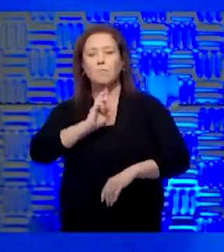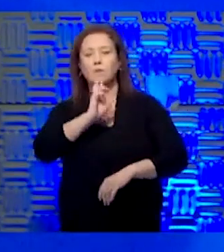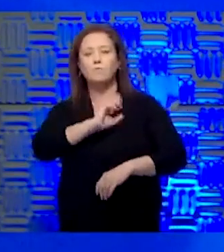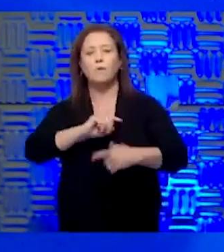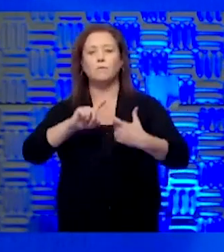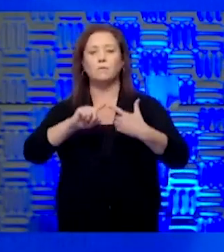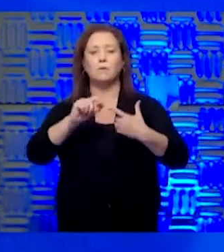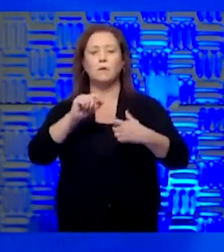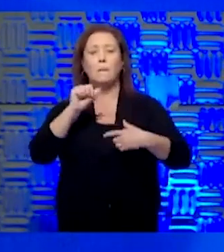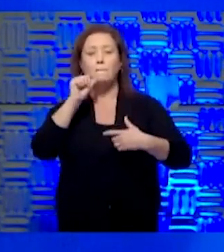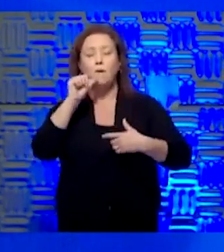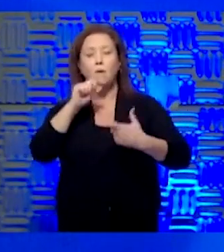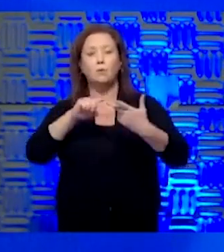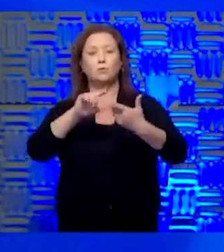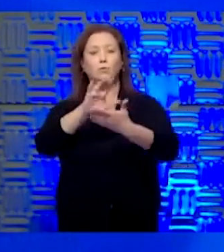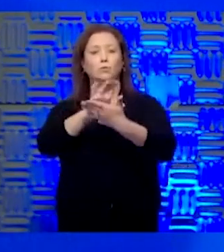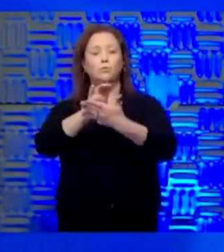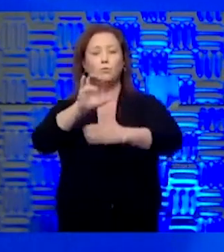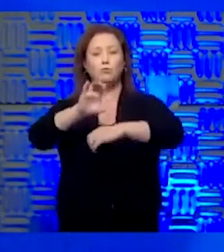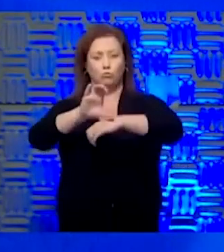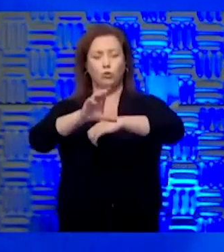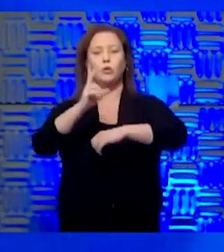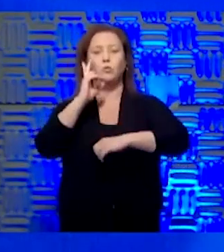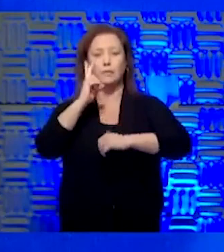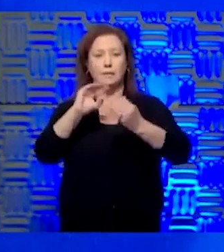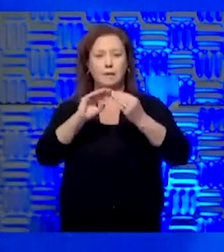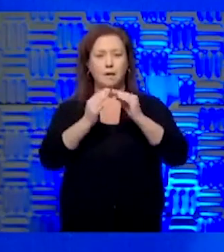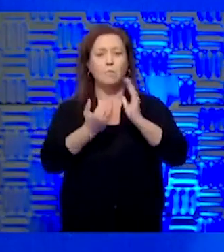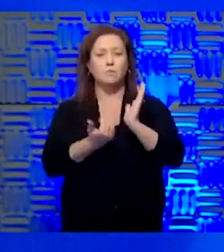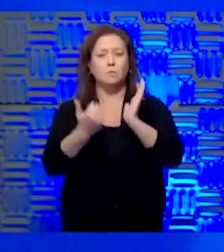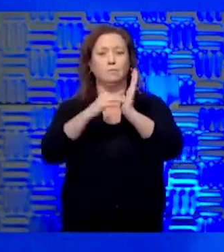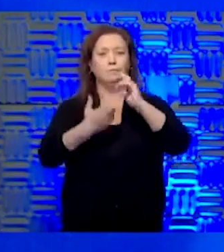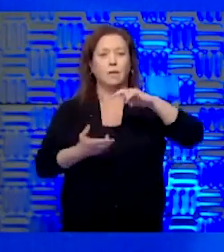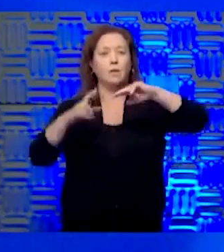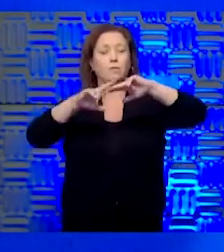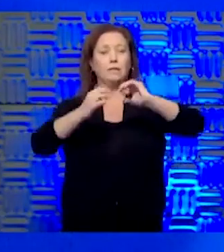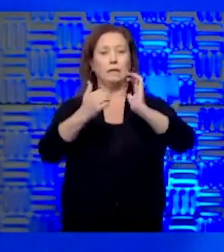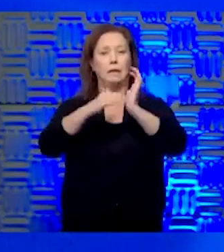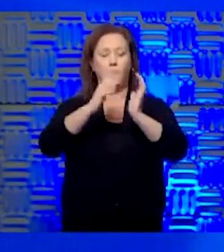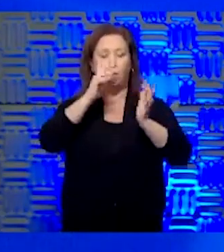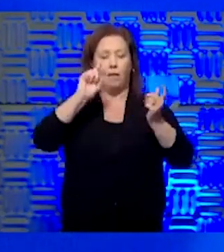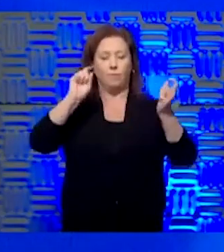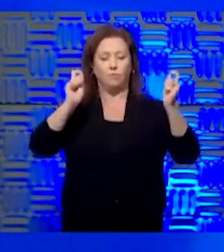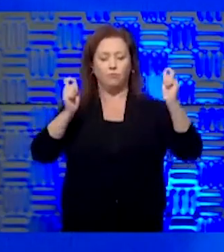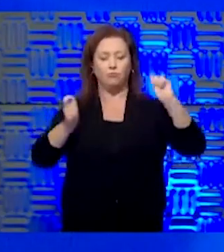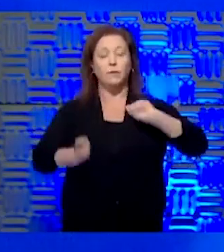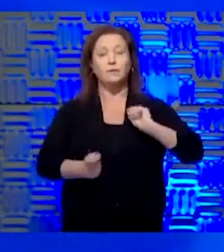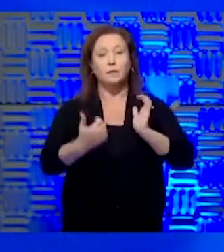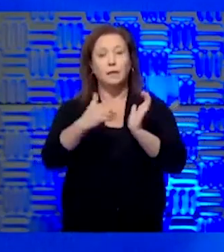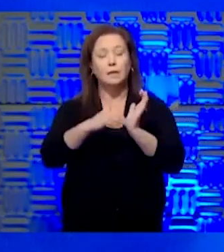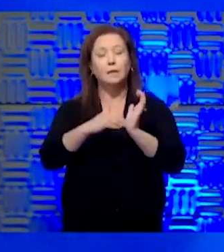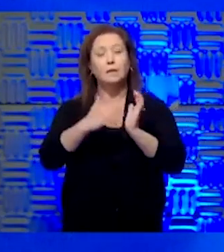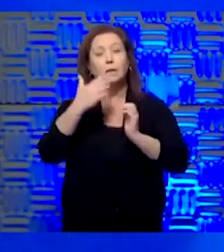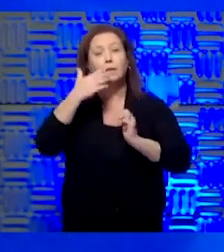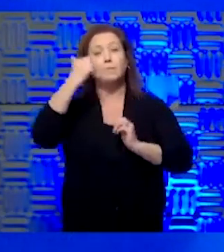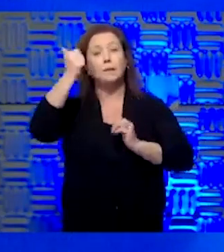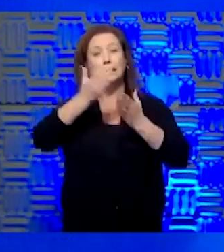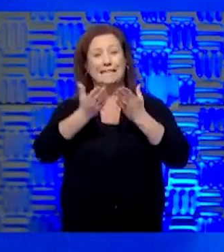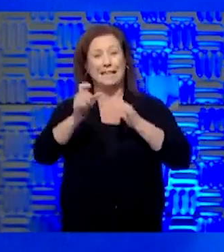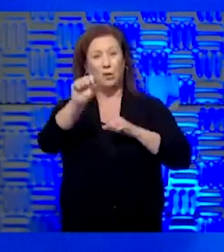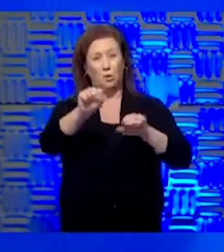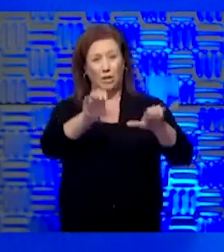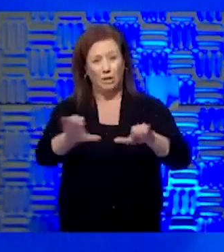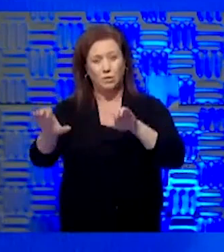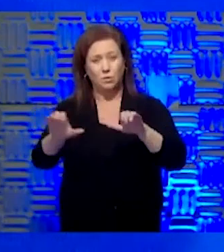places like that, you'll see a rise in cases. As the cases rise, then we'll just have to adjust and do it. But the best thing you can do is what